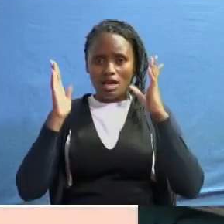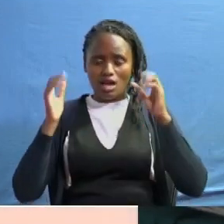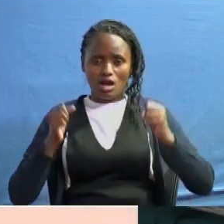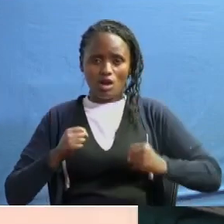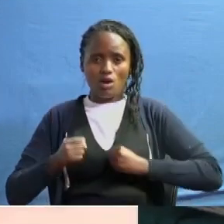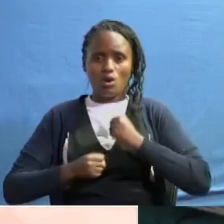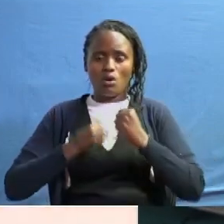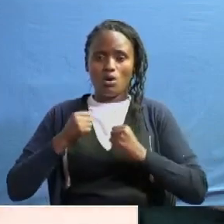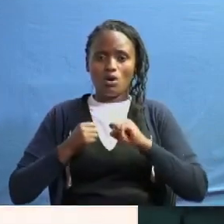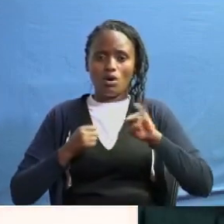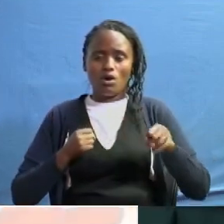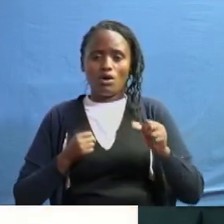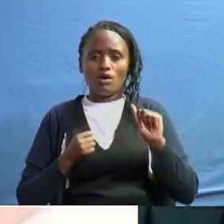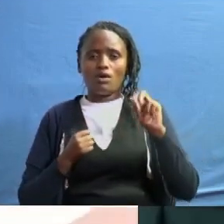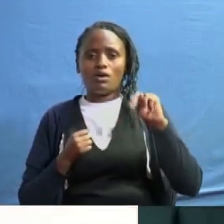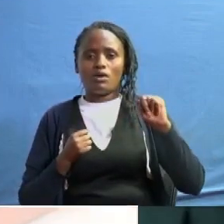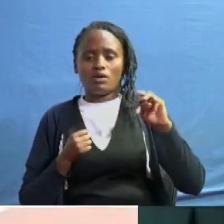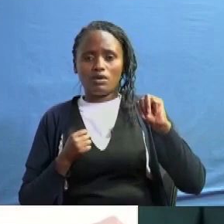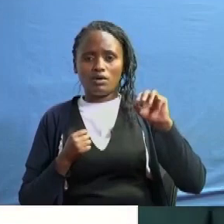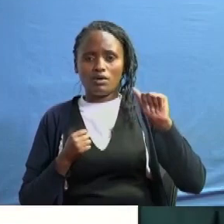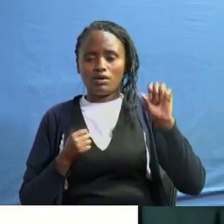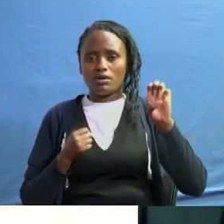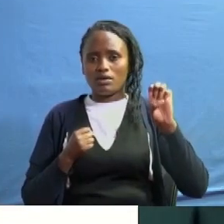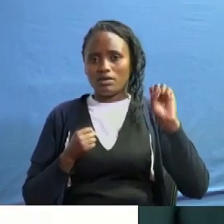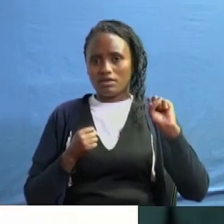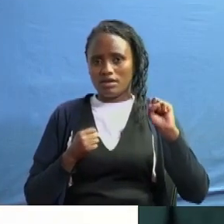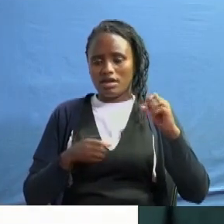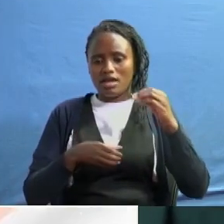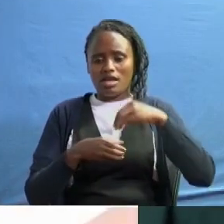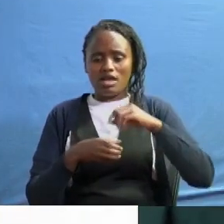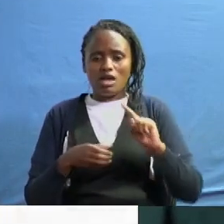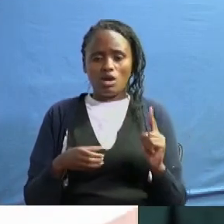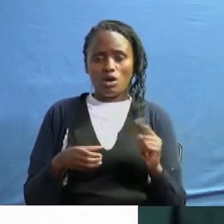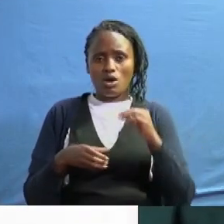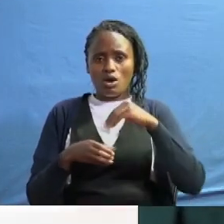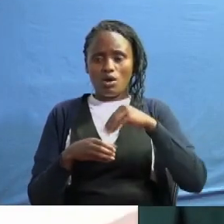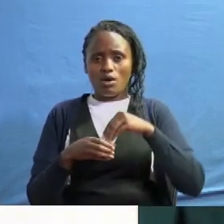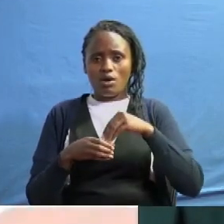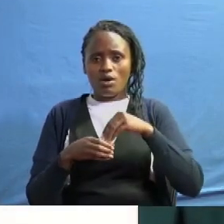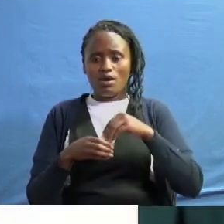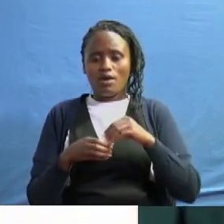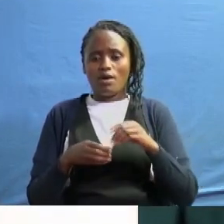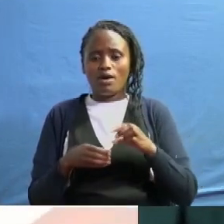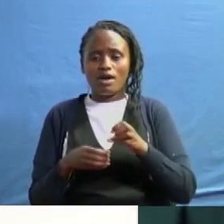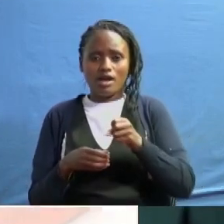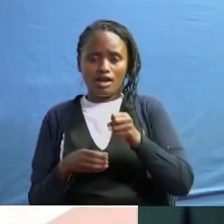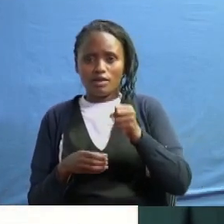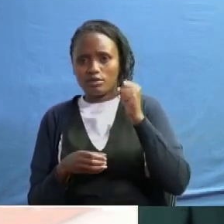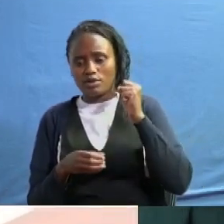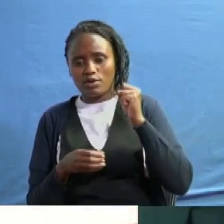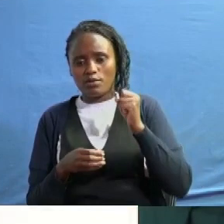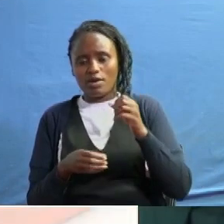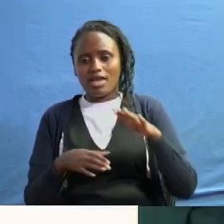maigizo James Indimuli amebainisha kuwa wizara ya mambo ya ndani imewatuma maafisa wa usalama wa kutosha ili